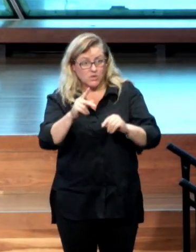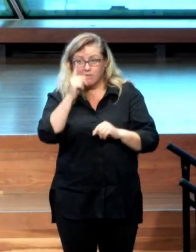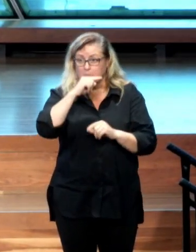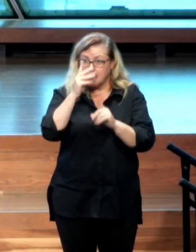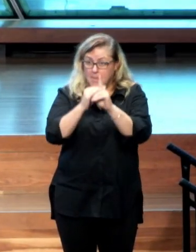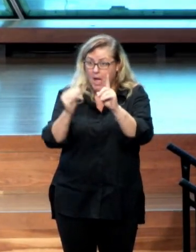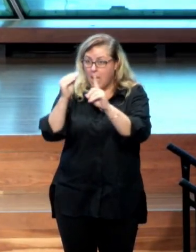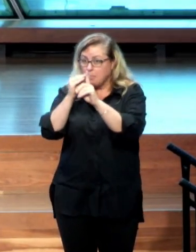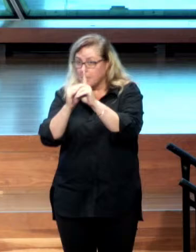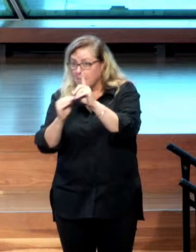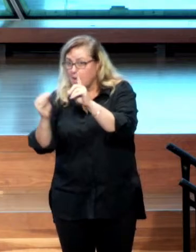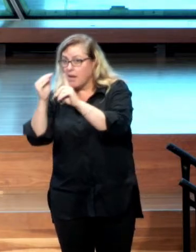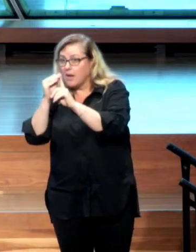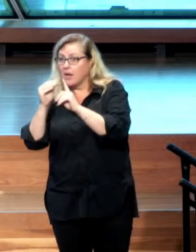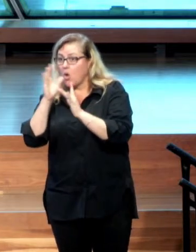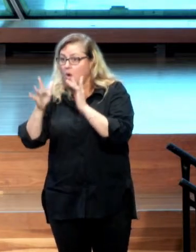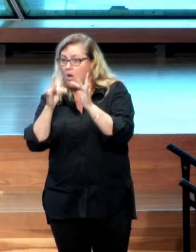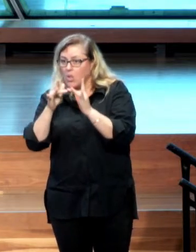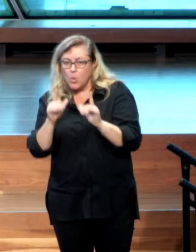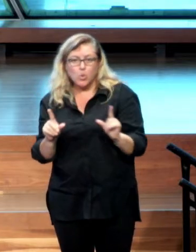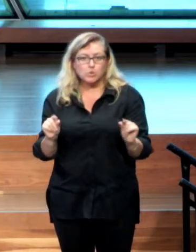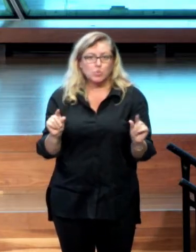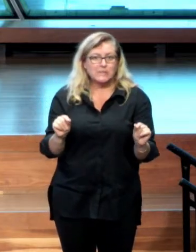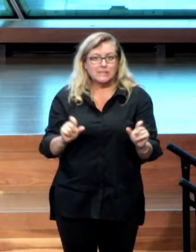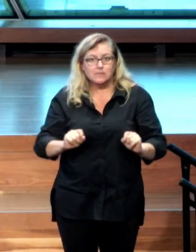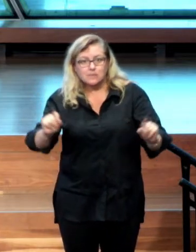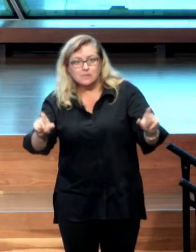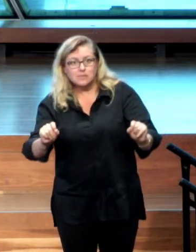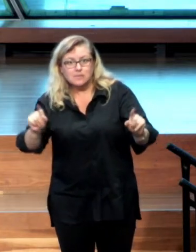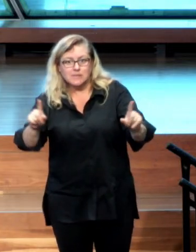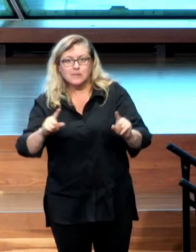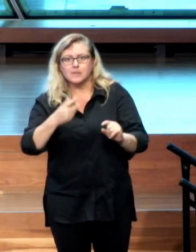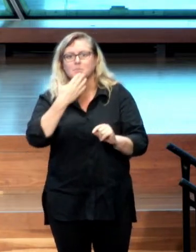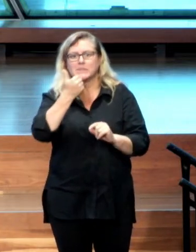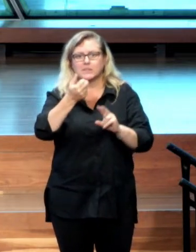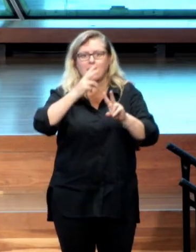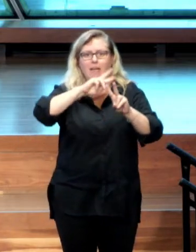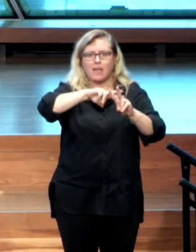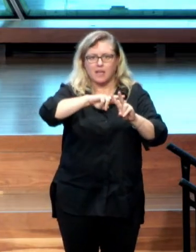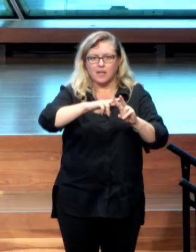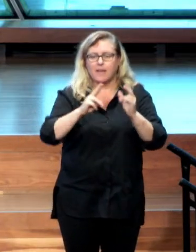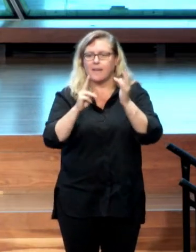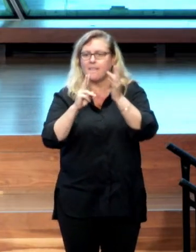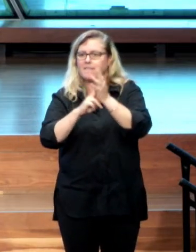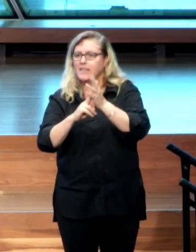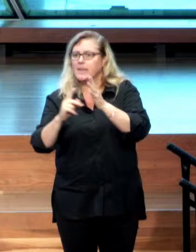updates online, or those of you who are tweeting in here, please use the hashtag